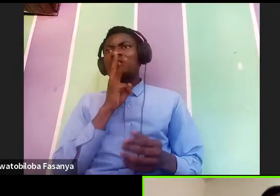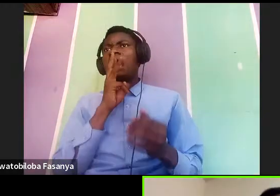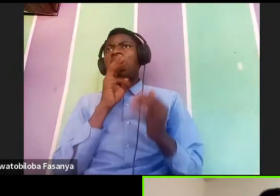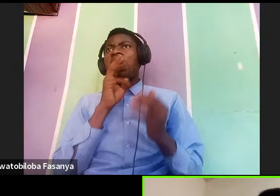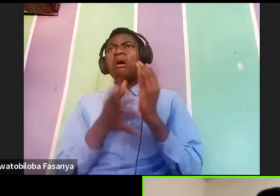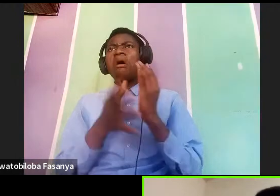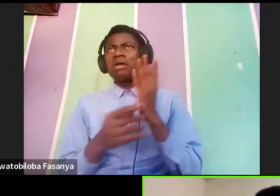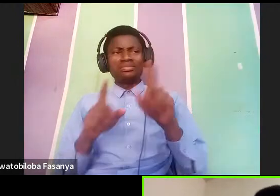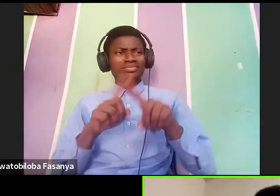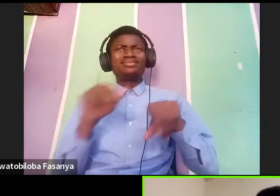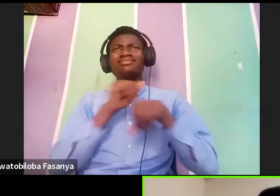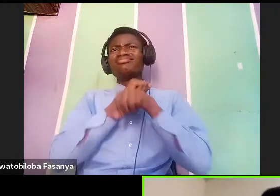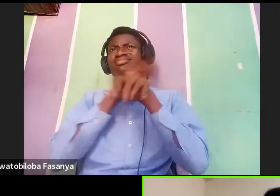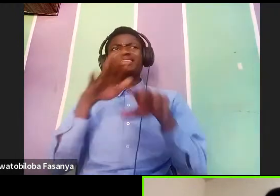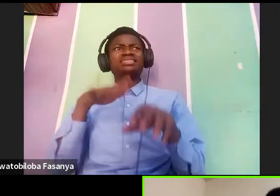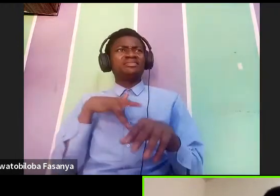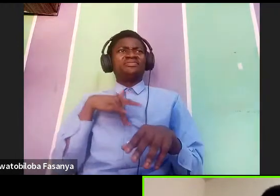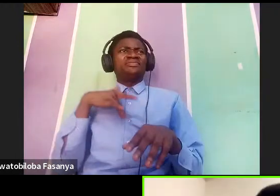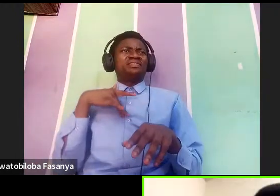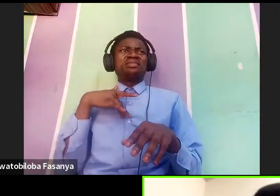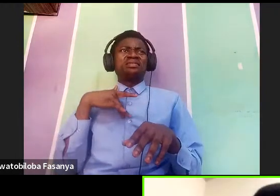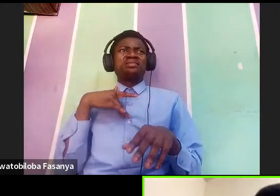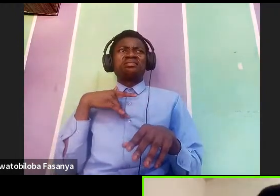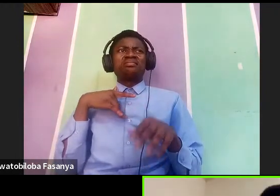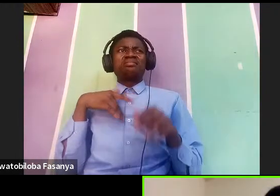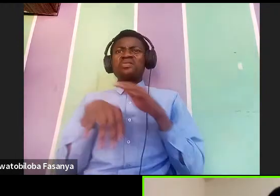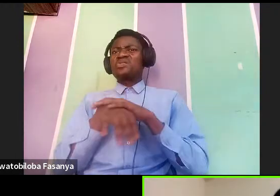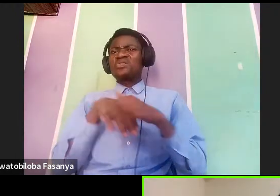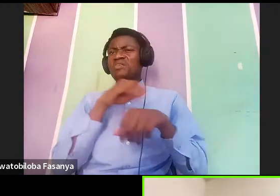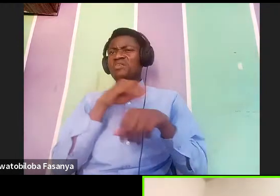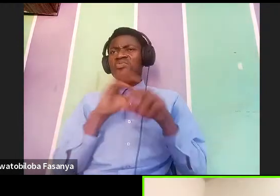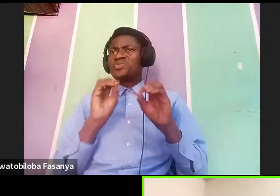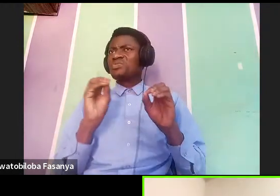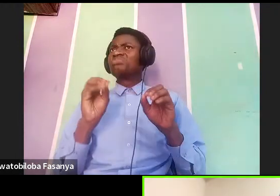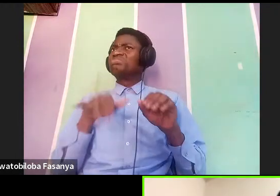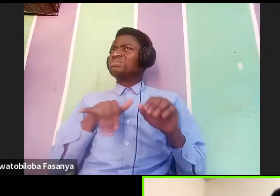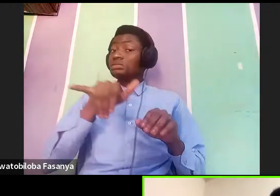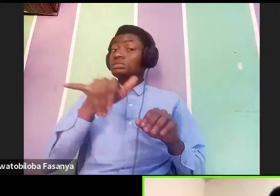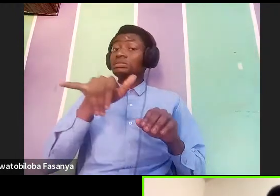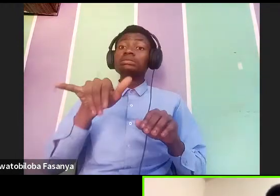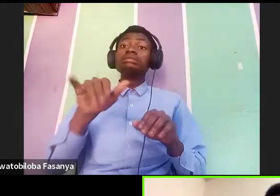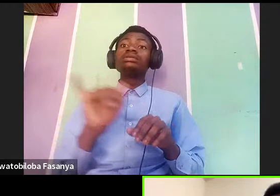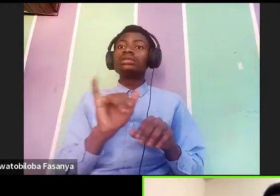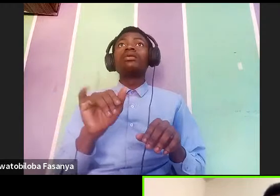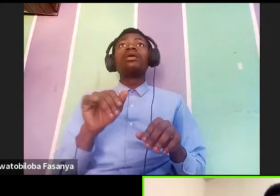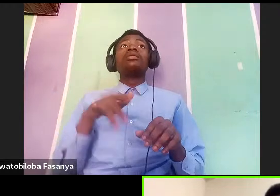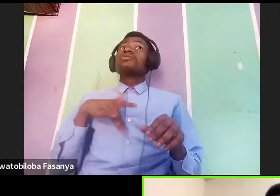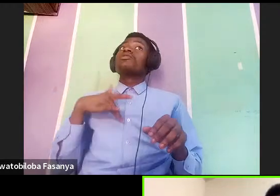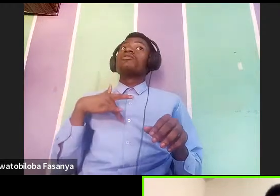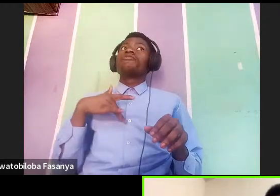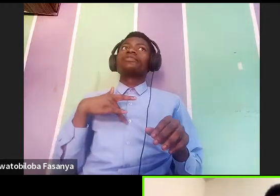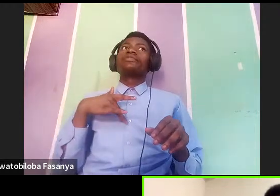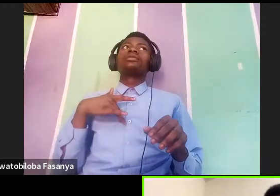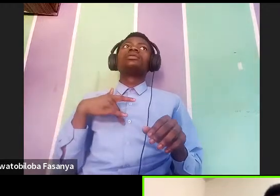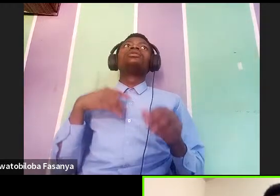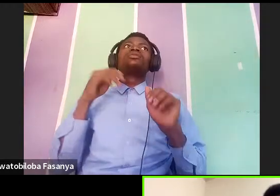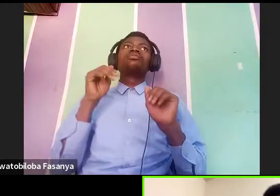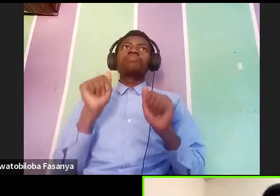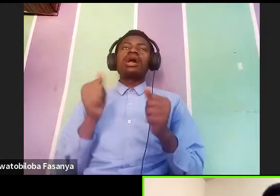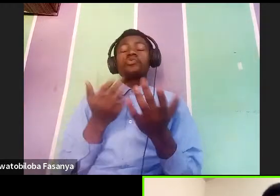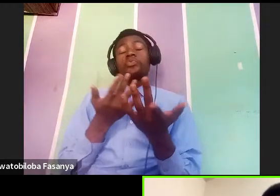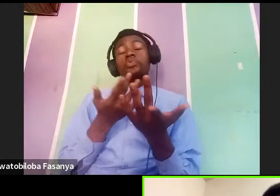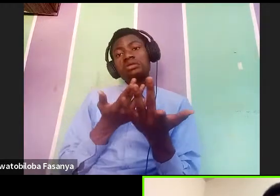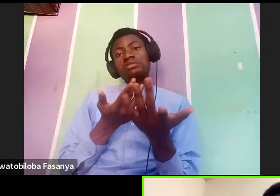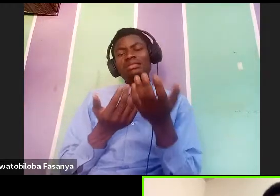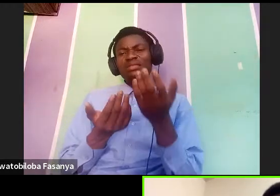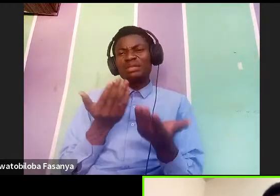if you notice there is a difference and it's slightly better, then you could, give it a couple of hours, see if things are getting